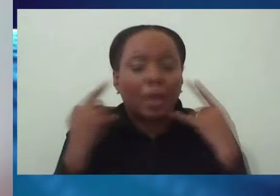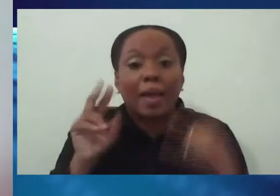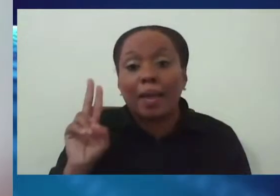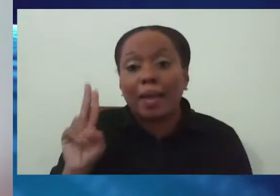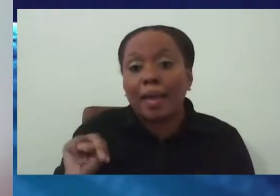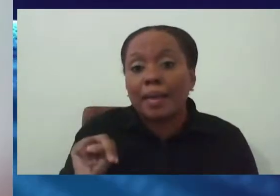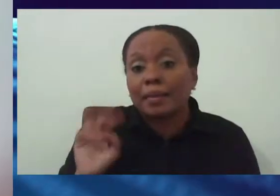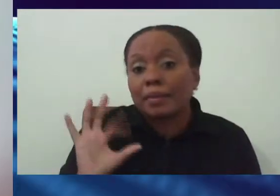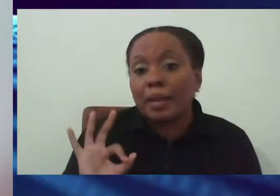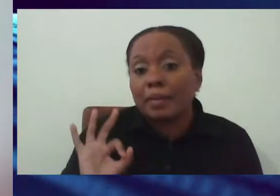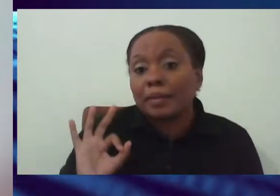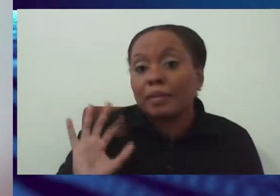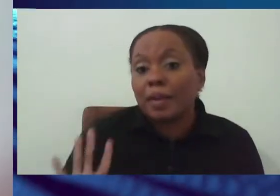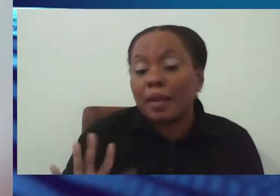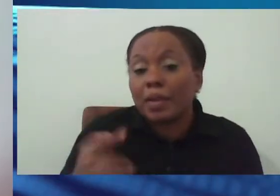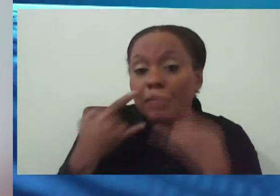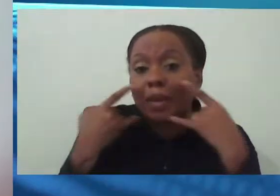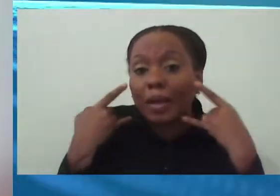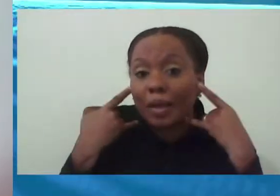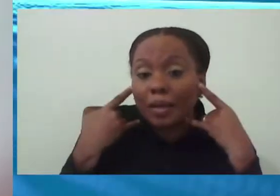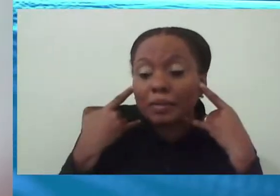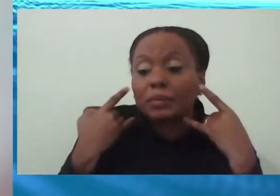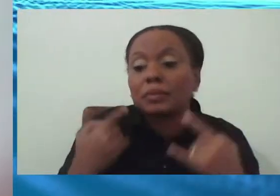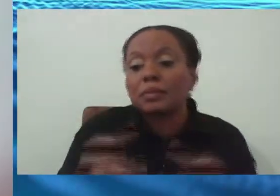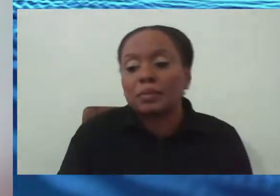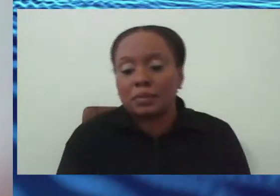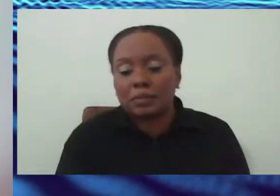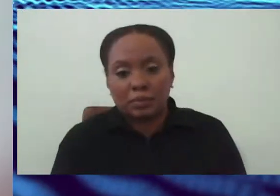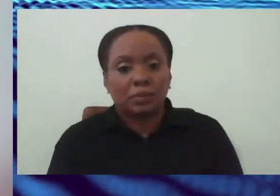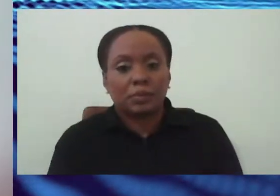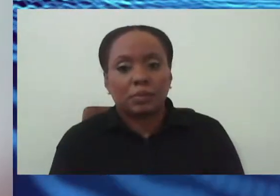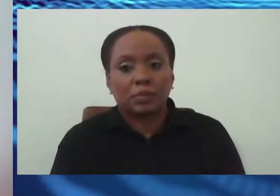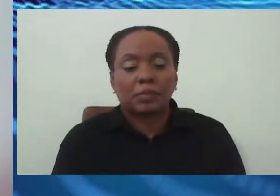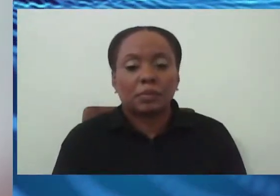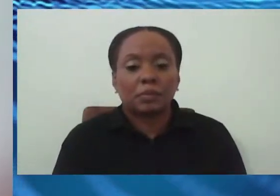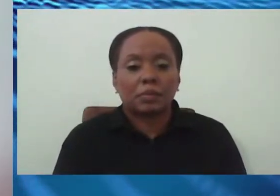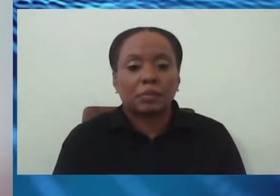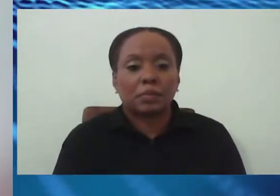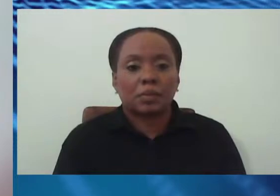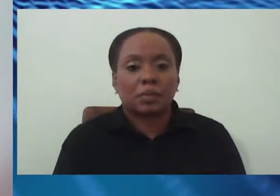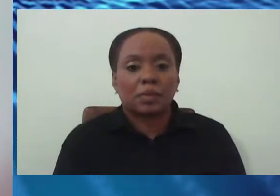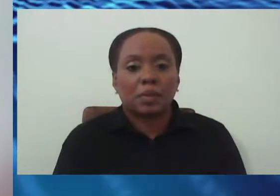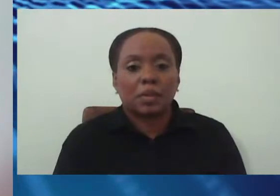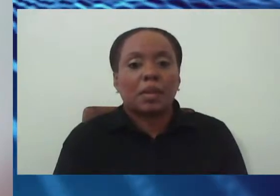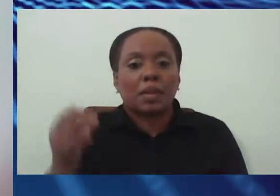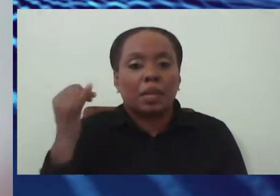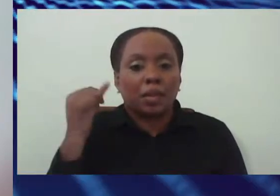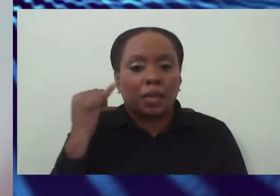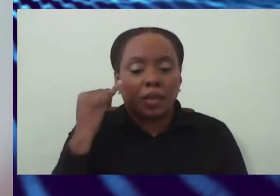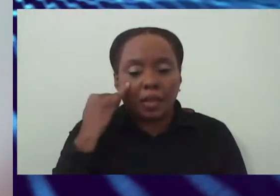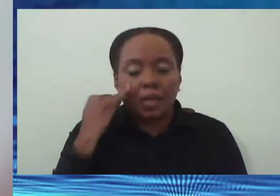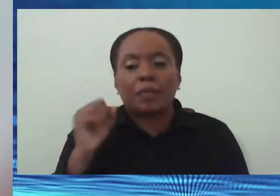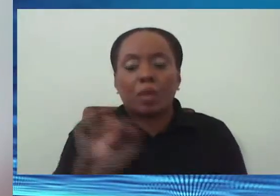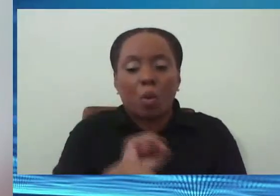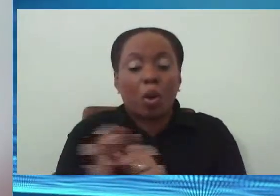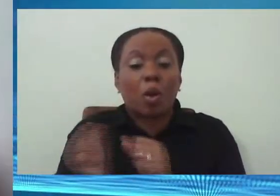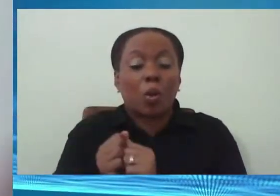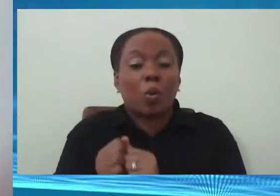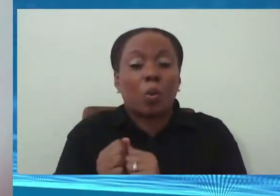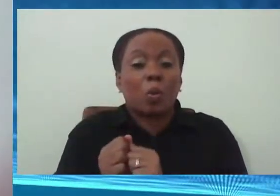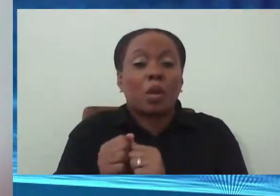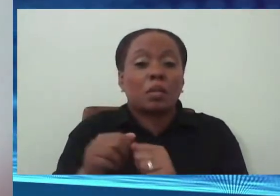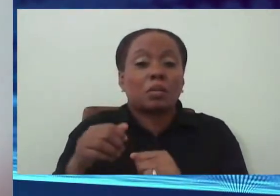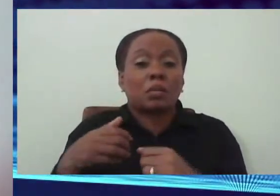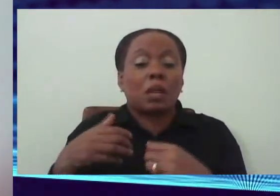N95, in that setting, if they are doing procedures on persons. If they are just